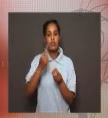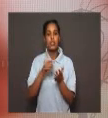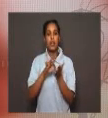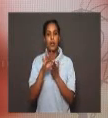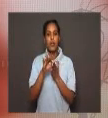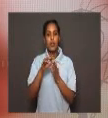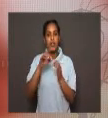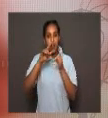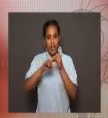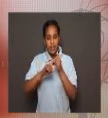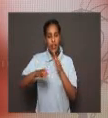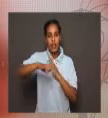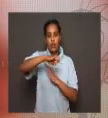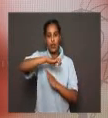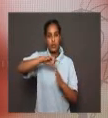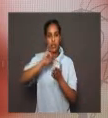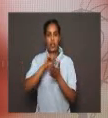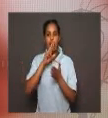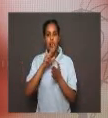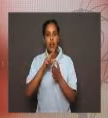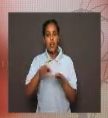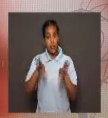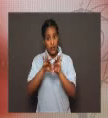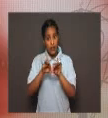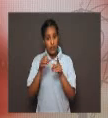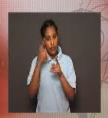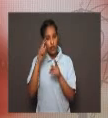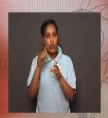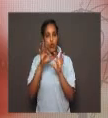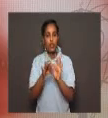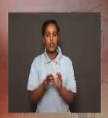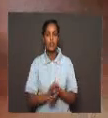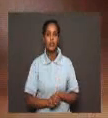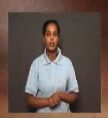of valence electrons that are available for bonding.